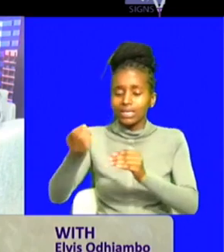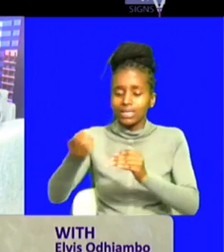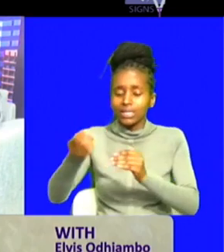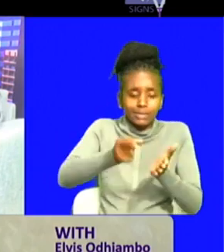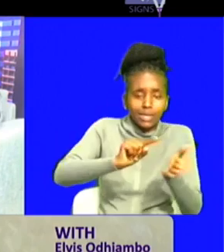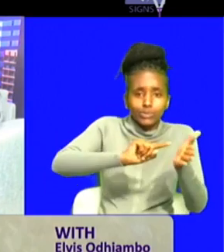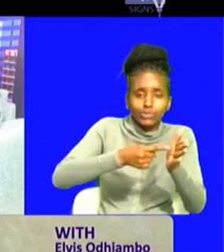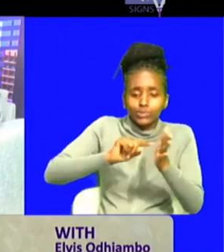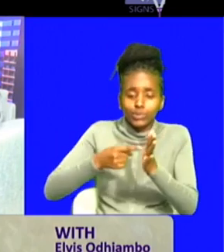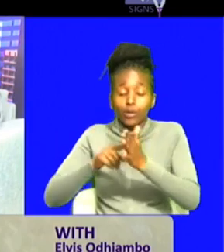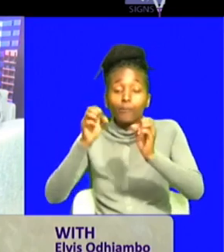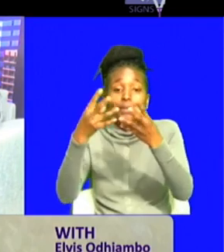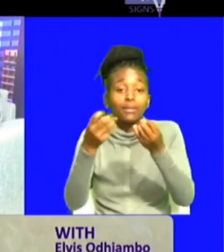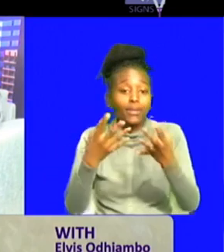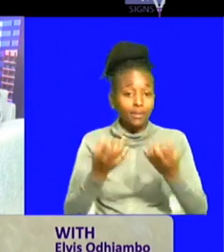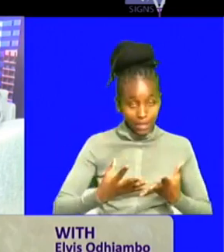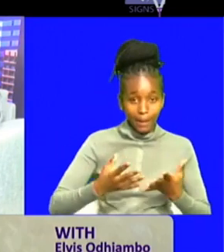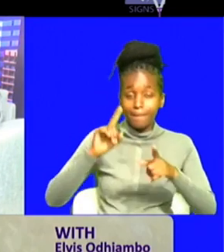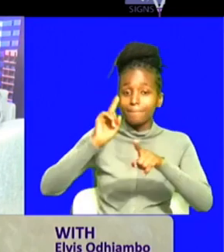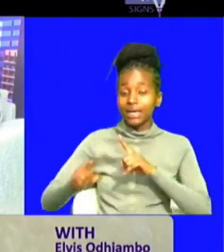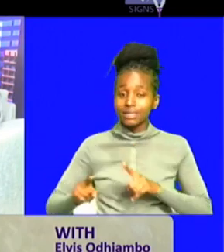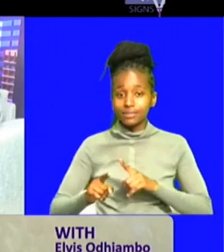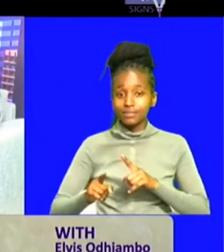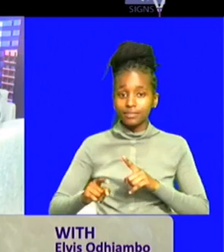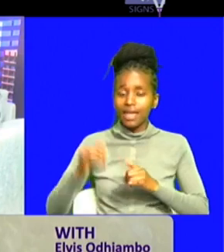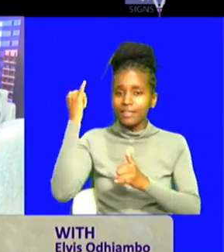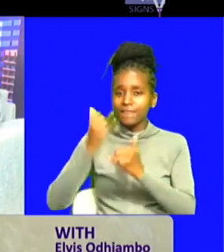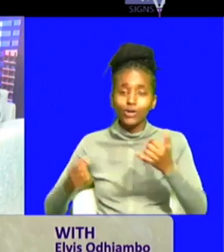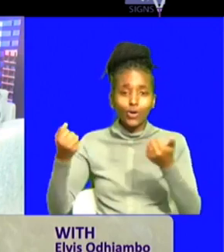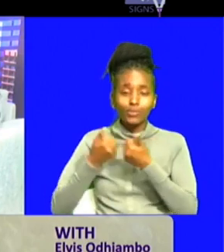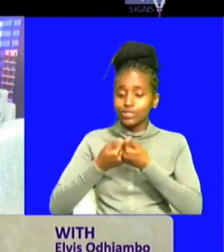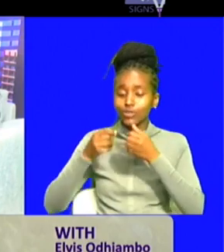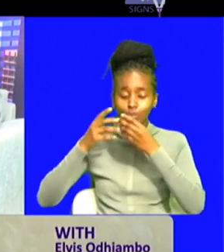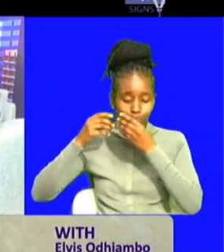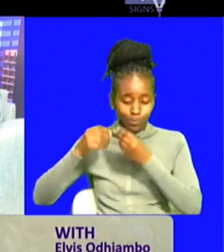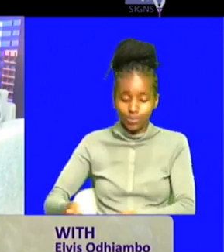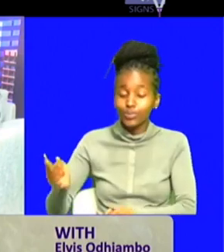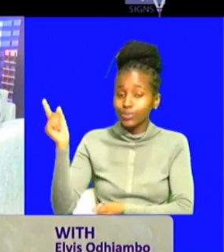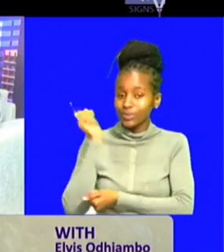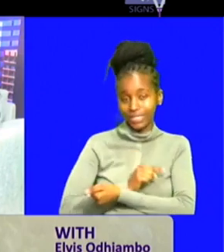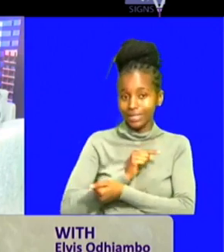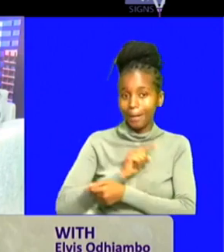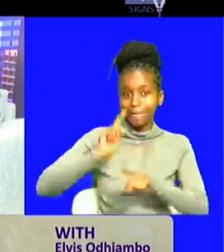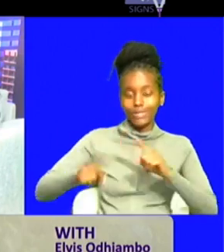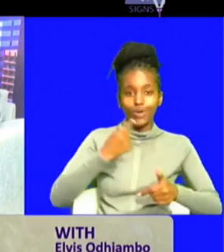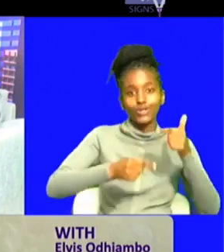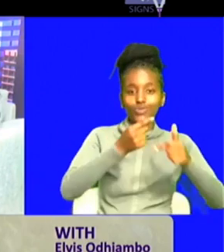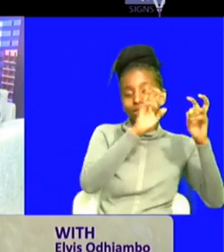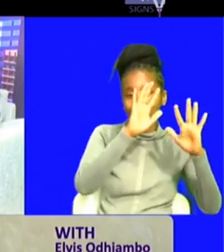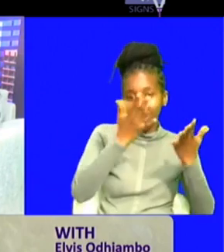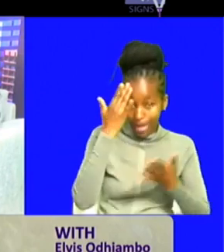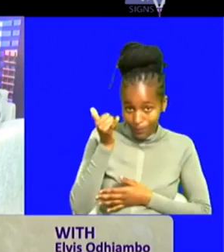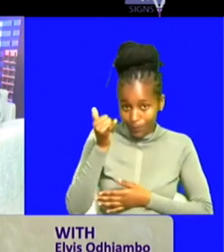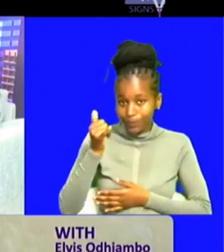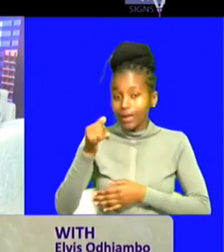points through the circuit, and despite them being you know, falling to in the final game, but then again they managed to still win the title